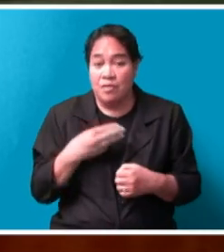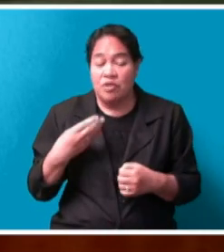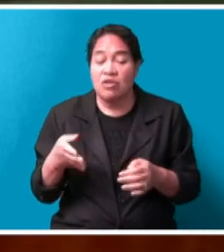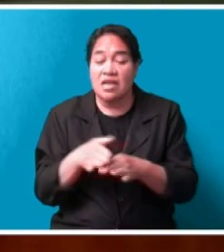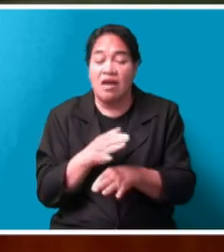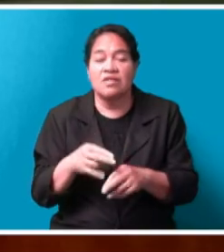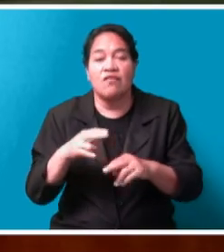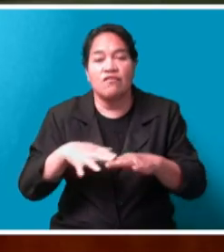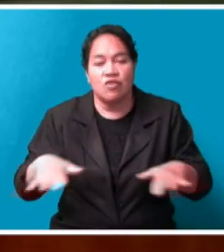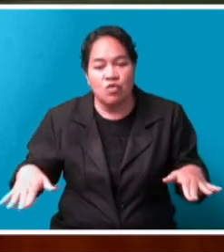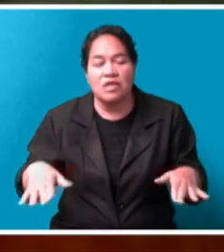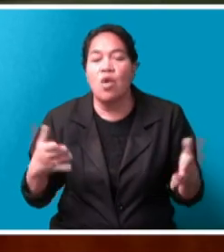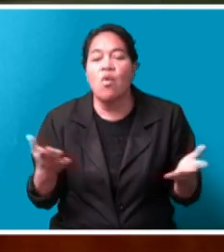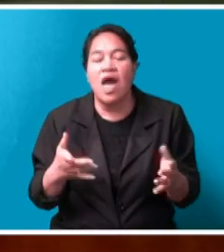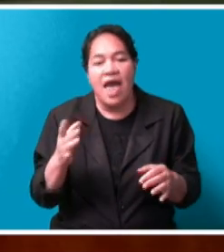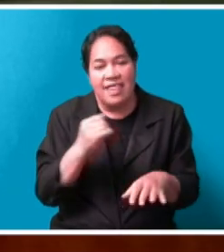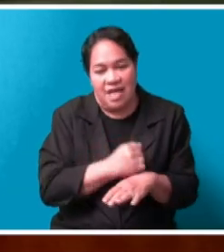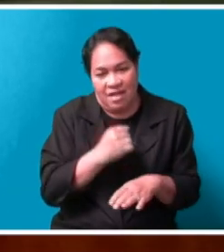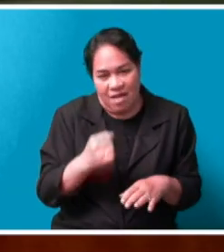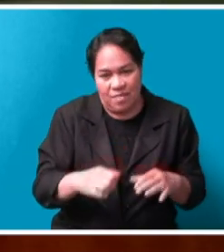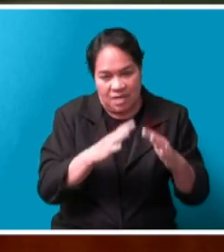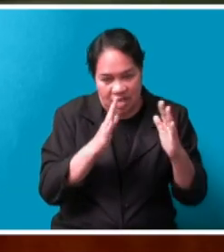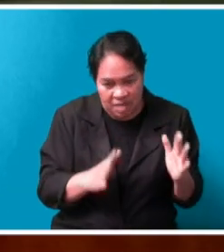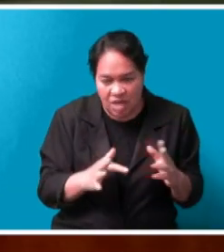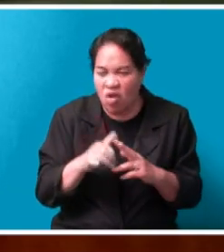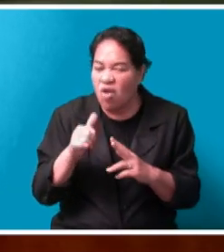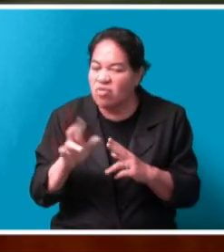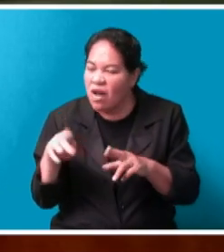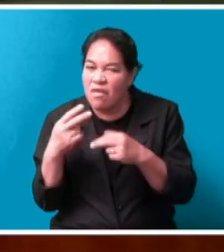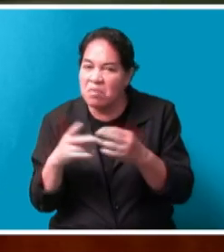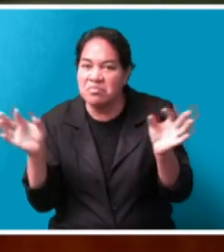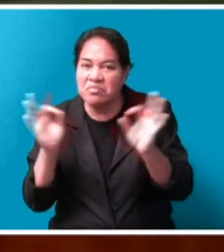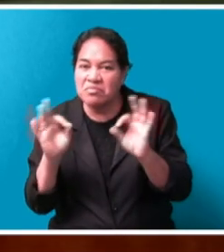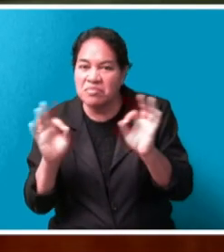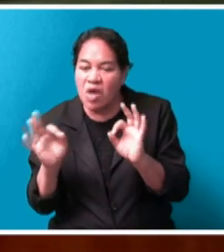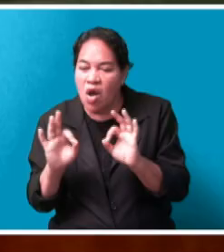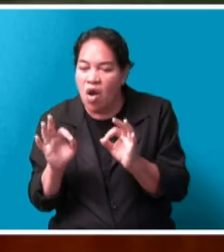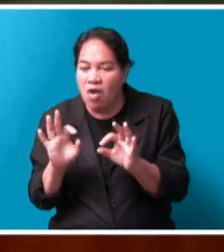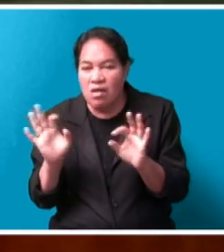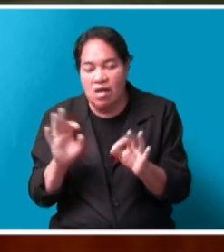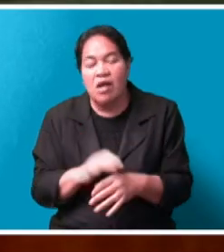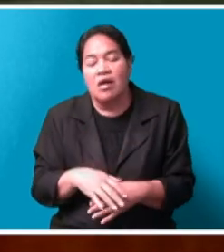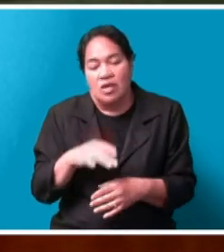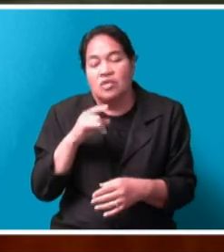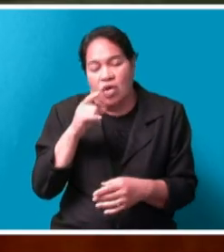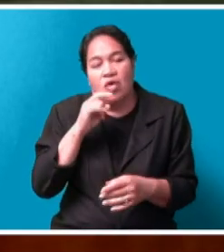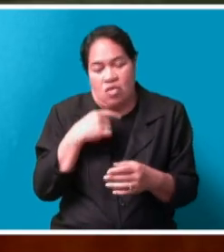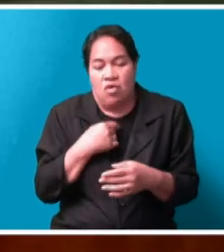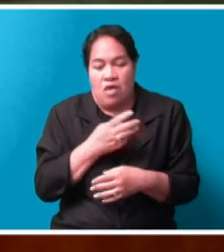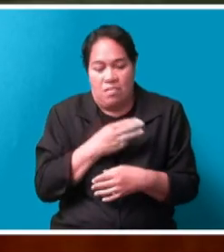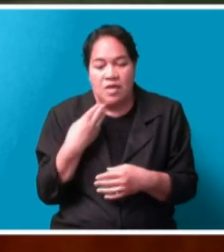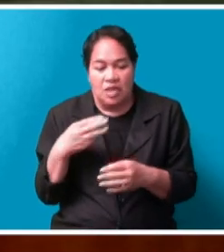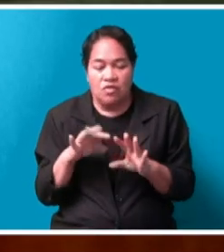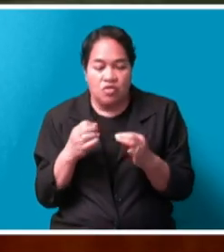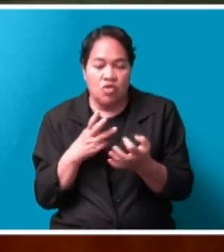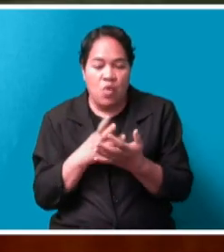in our state homes and those who have been abandoned by family. Mr. Speaker, for the new financial year, immediate emergency relief